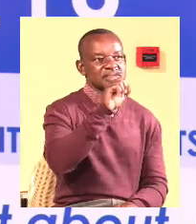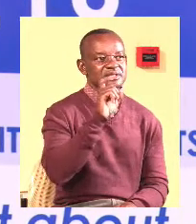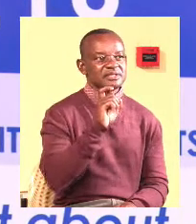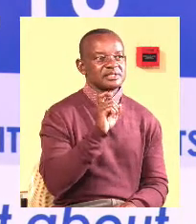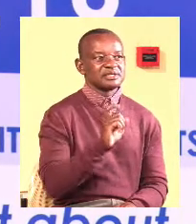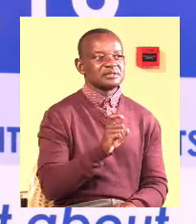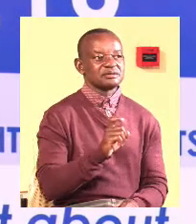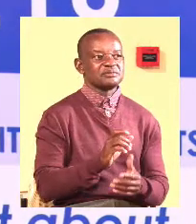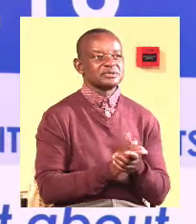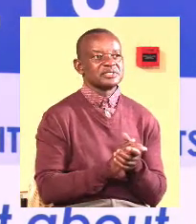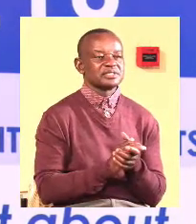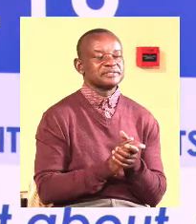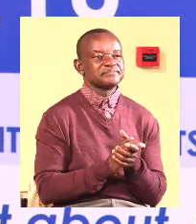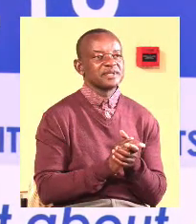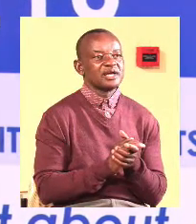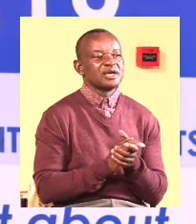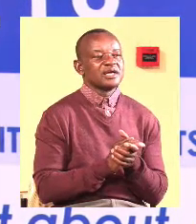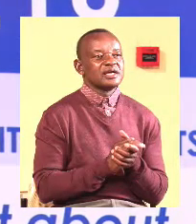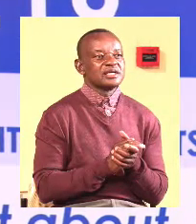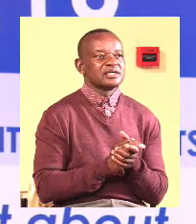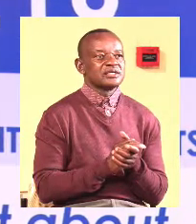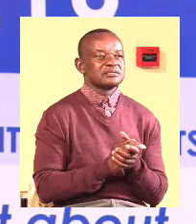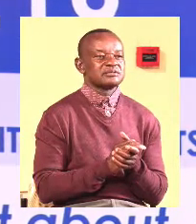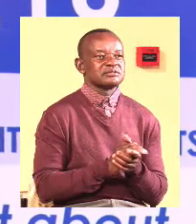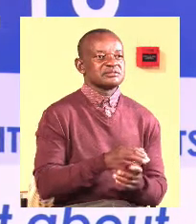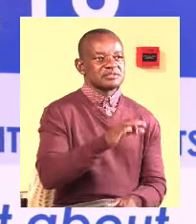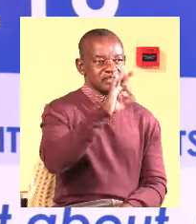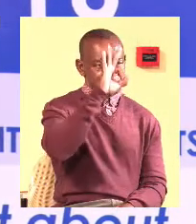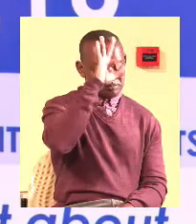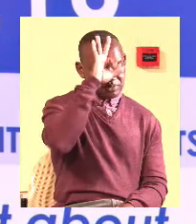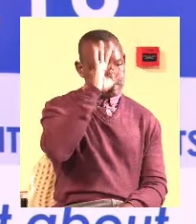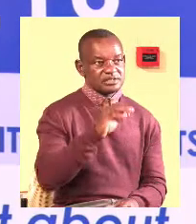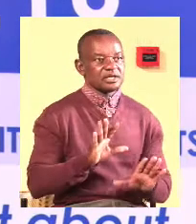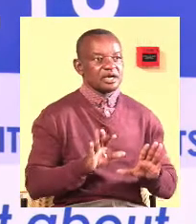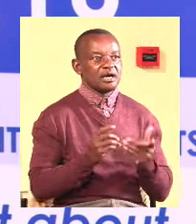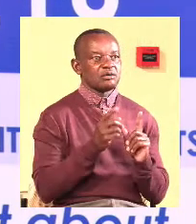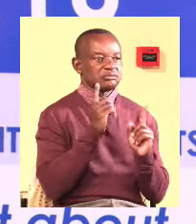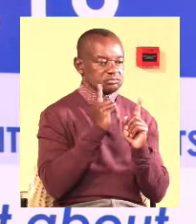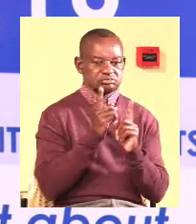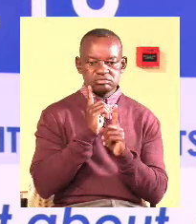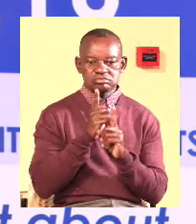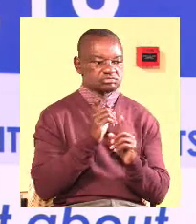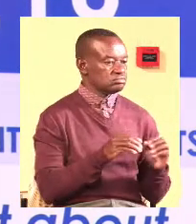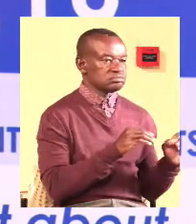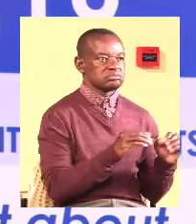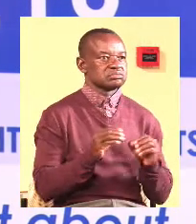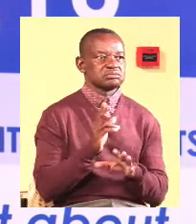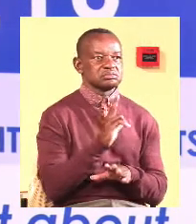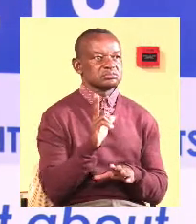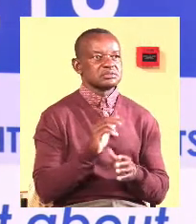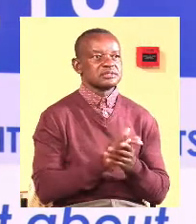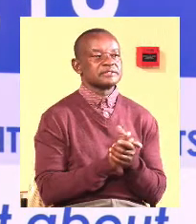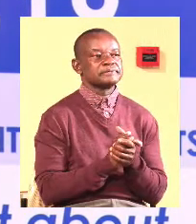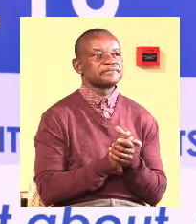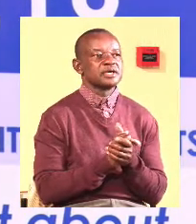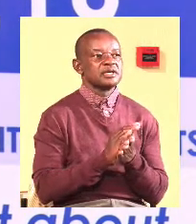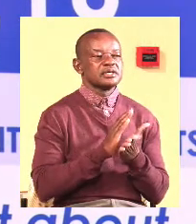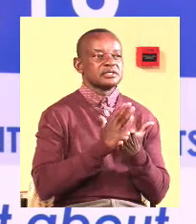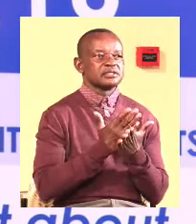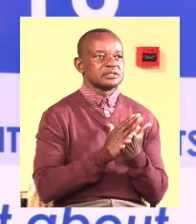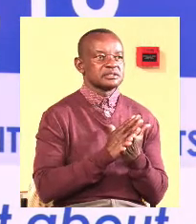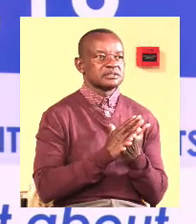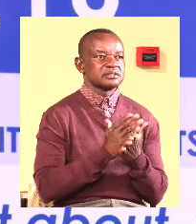or for the law enforcement officers to sort of control the movement. And there were some allegations that